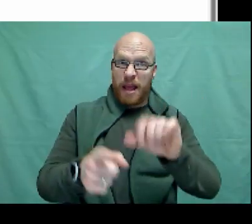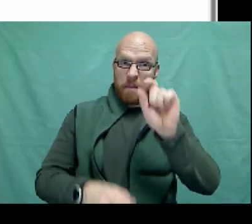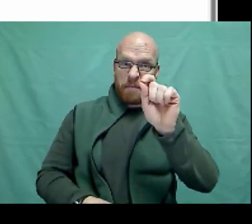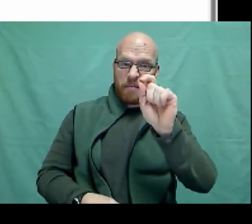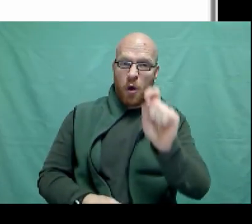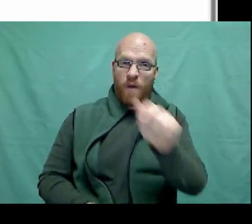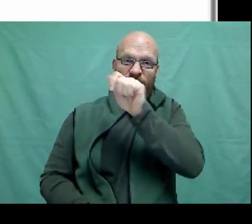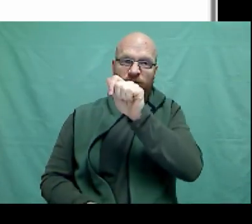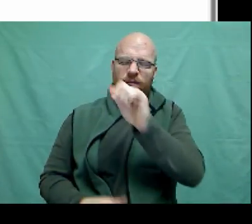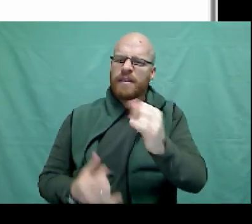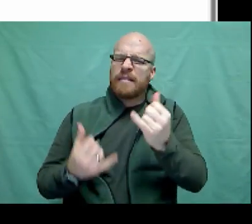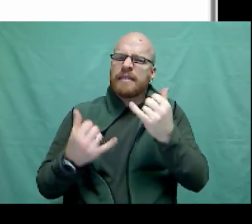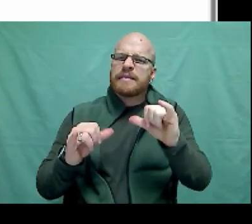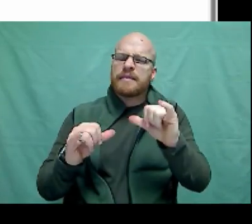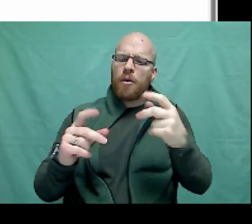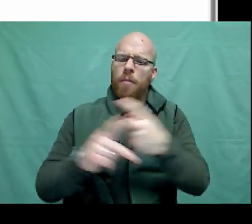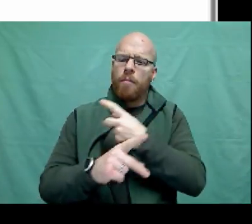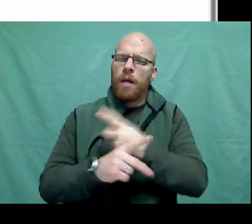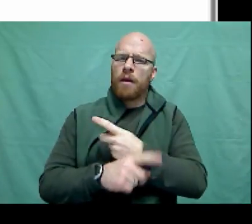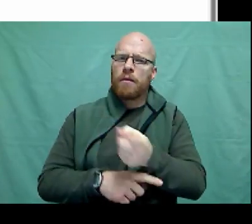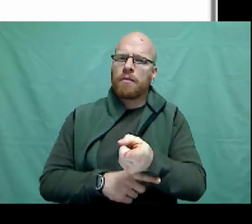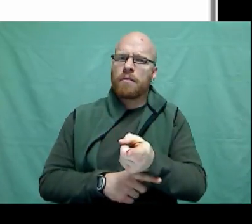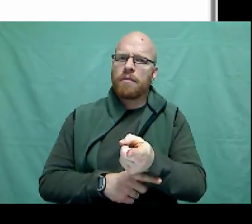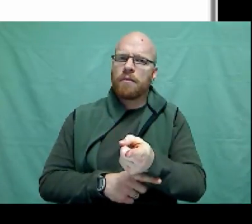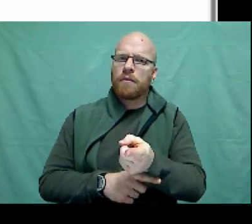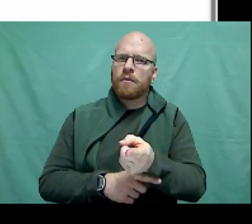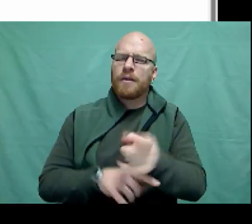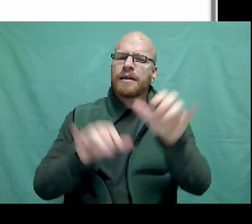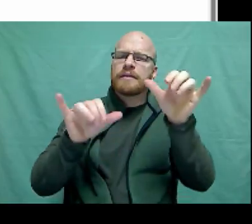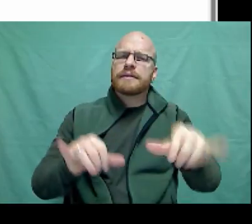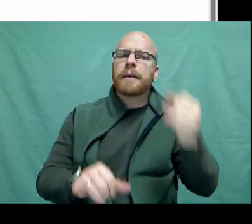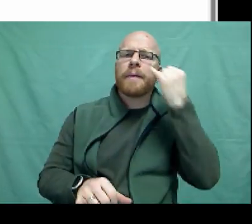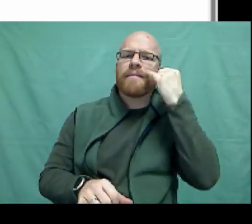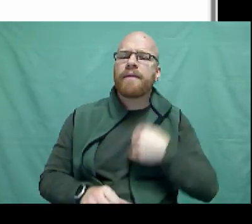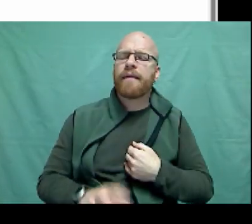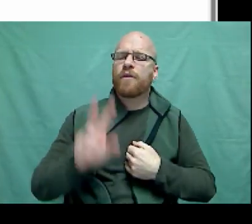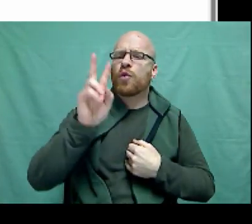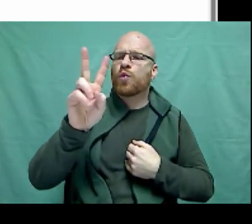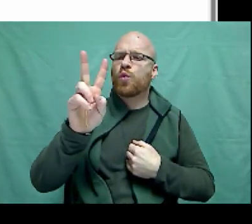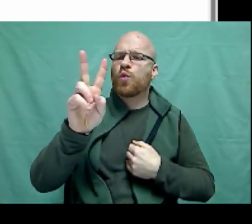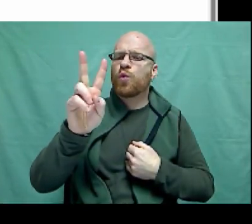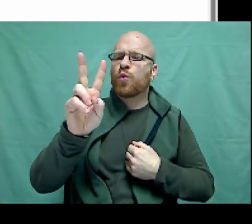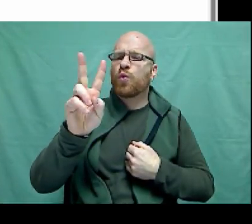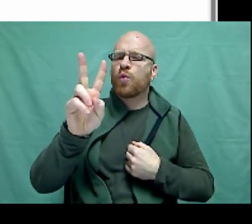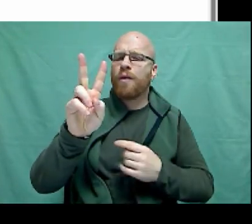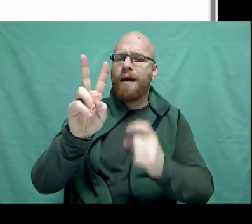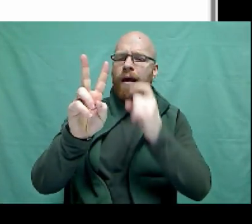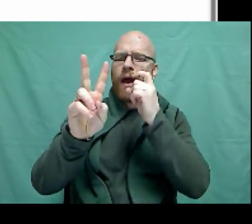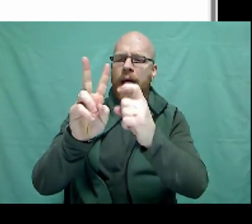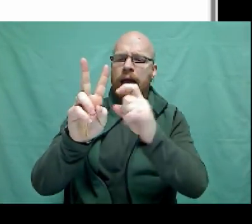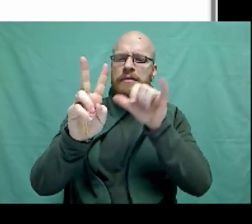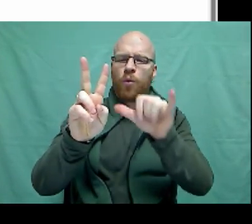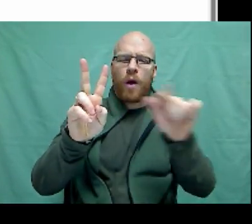As I wrote it here without the dot symbol, it's still multiplication. If I had